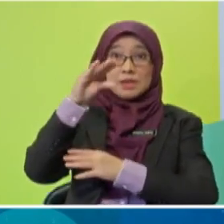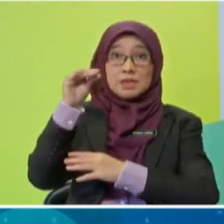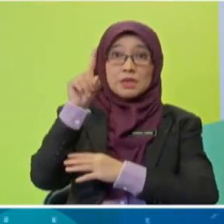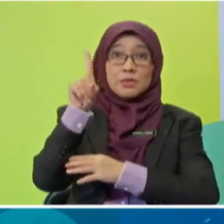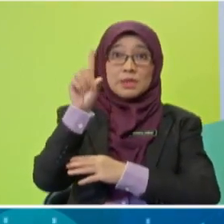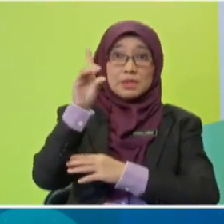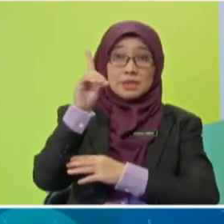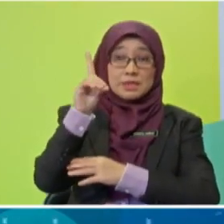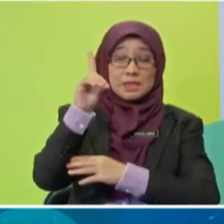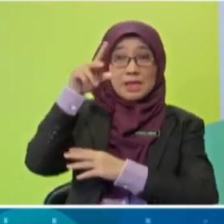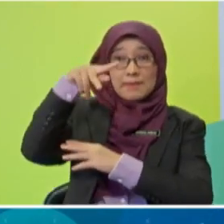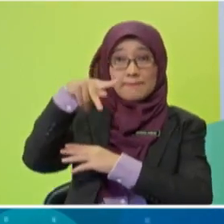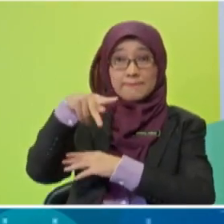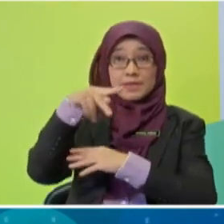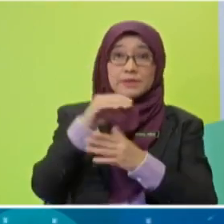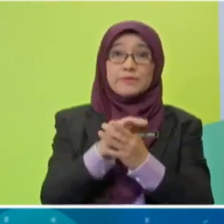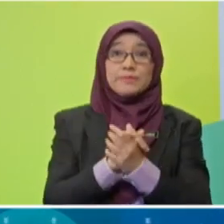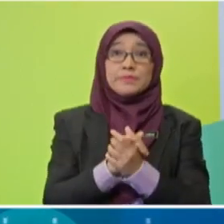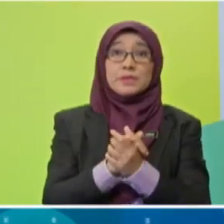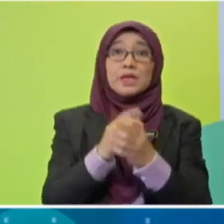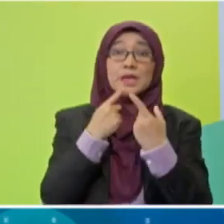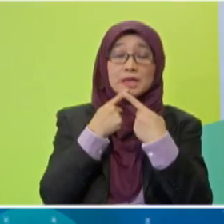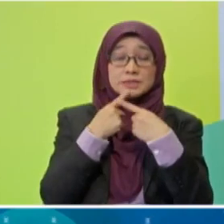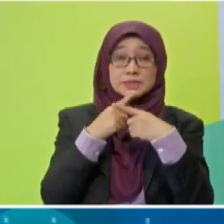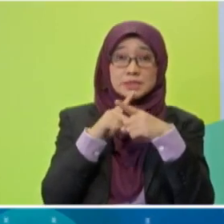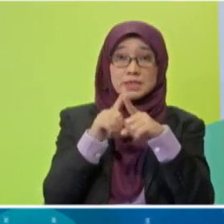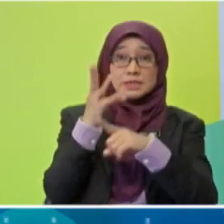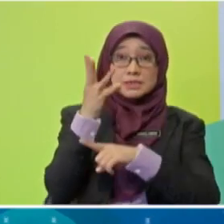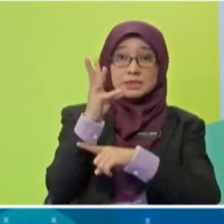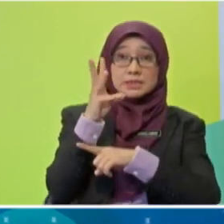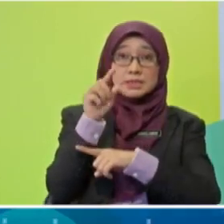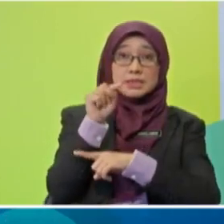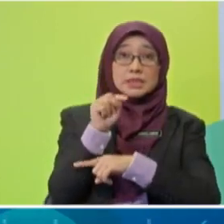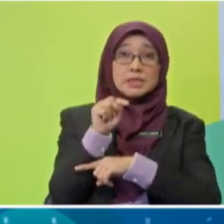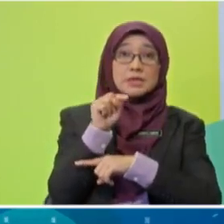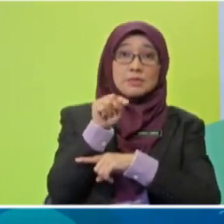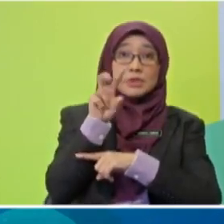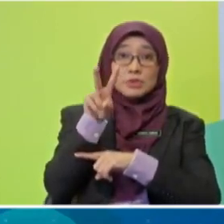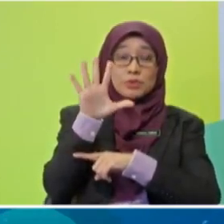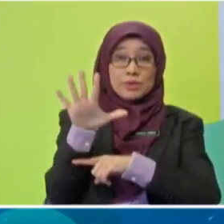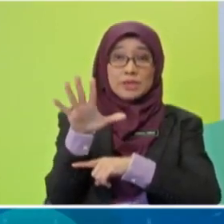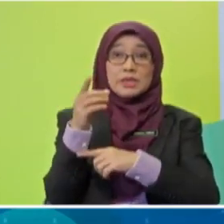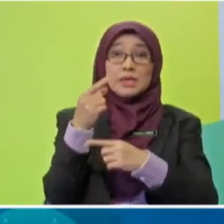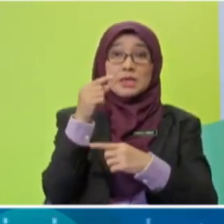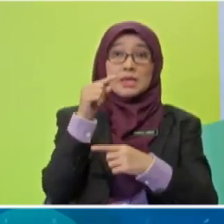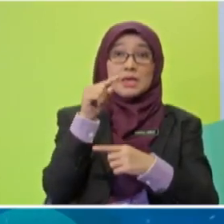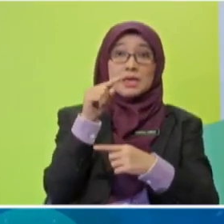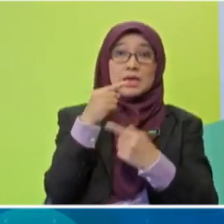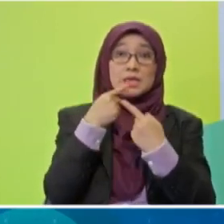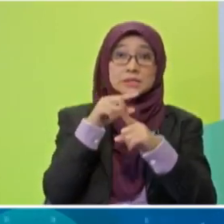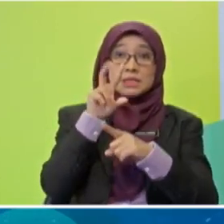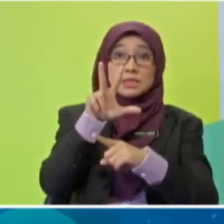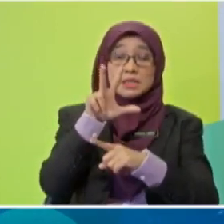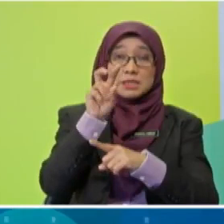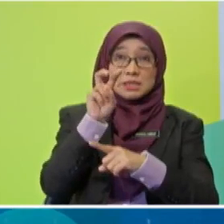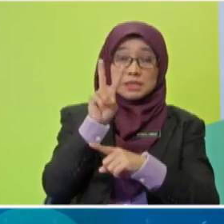the first line that we times by 5 as usual. Second one, you times by 1 as usual. Teacher put 0 there. Okay, and